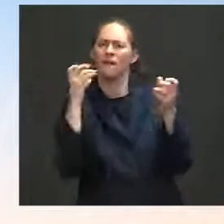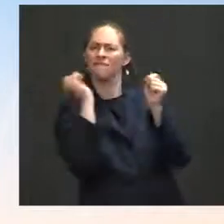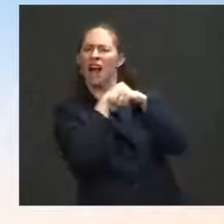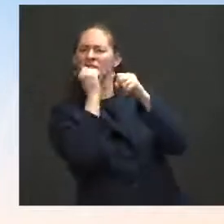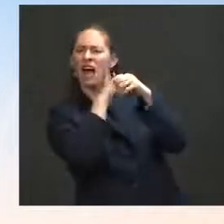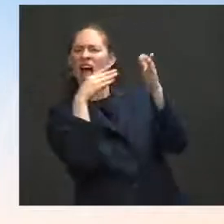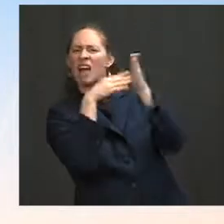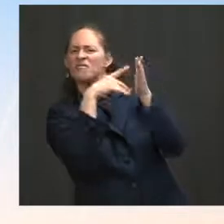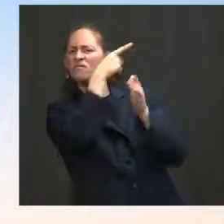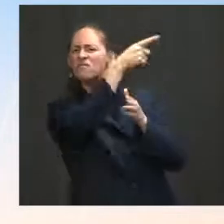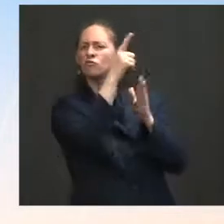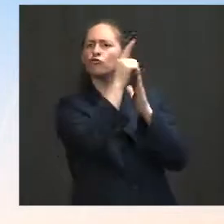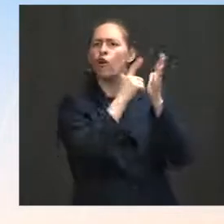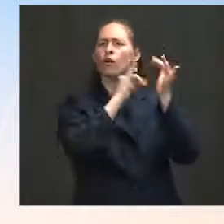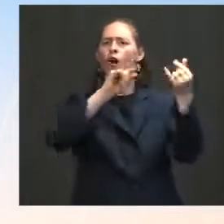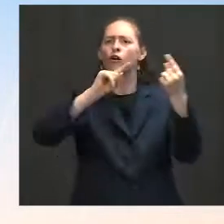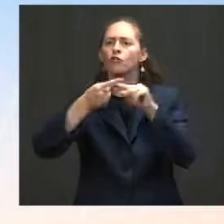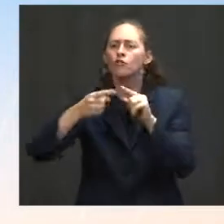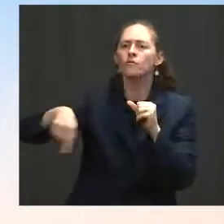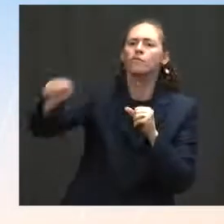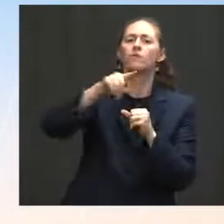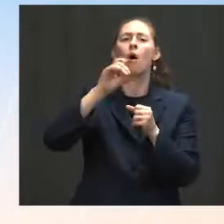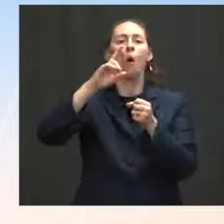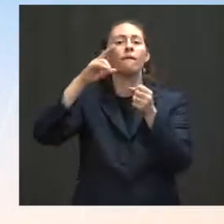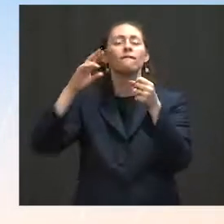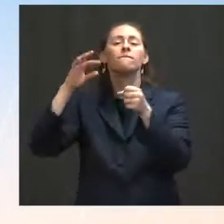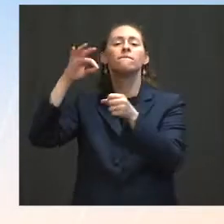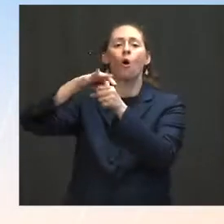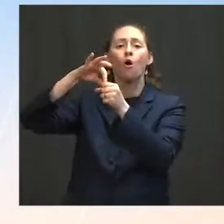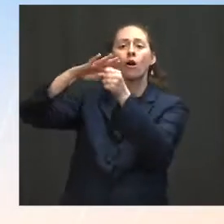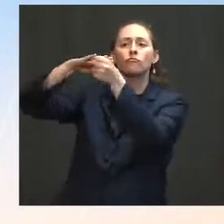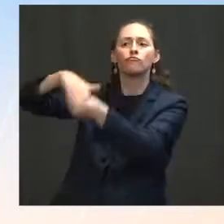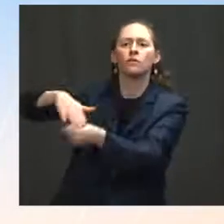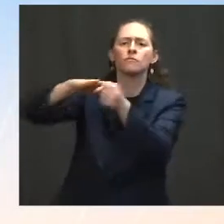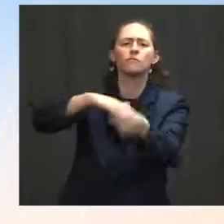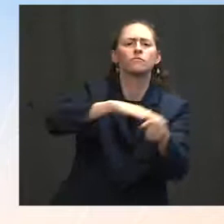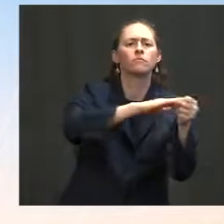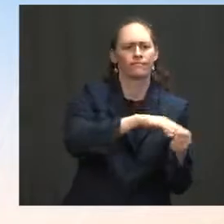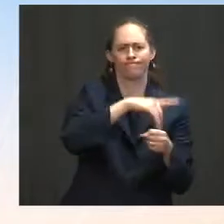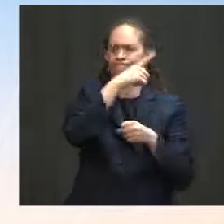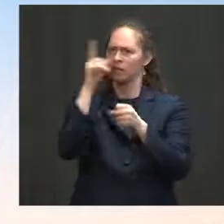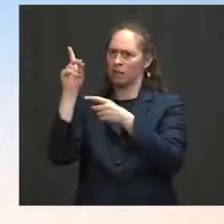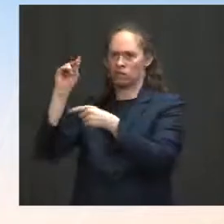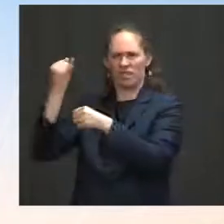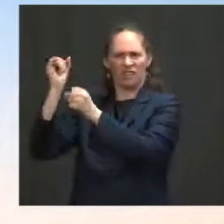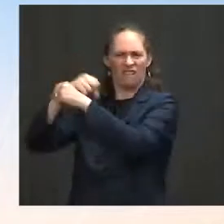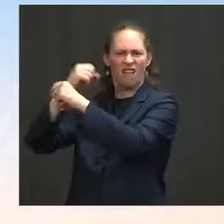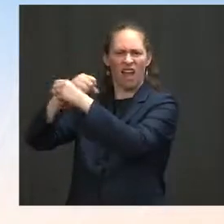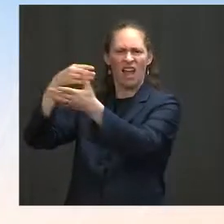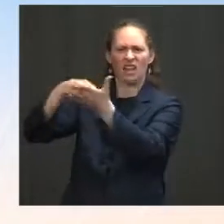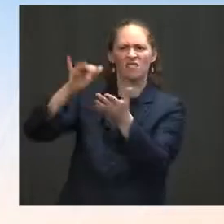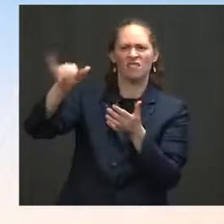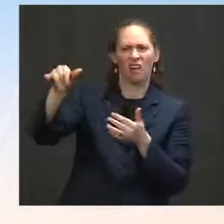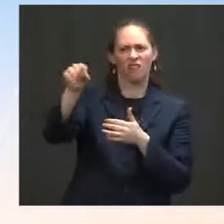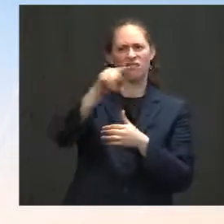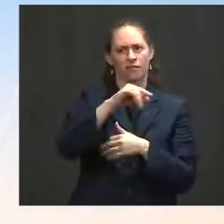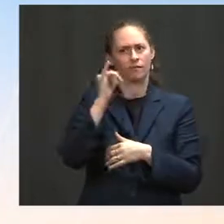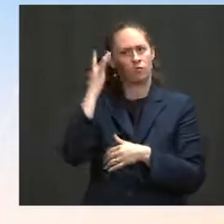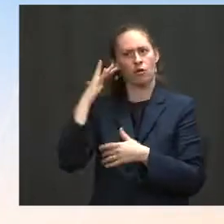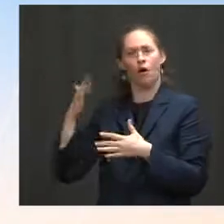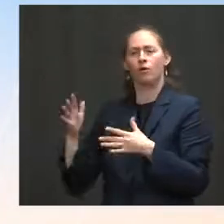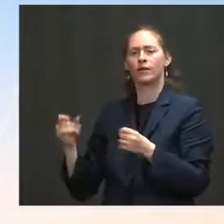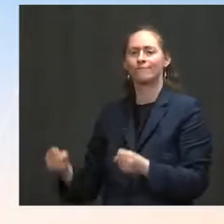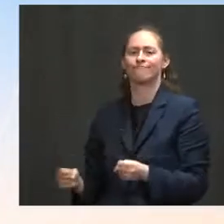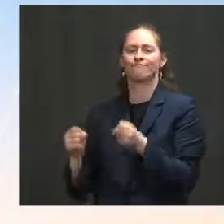he nominated and fought for the confirmation of Kristen Clark and Vinita Gupta, two civil rights activists who are now